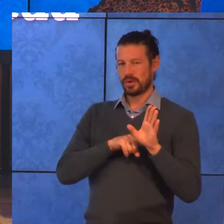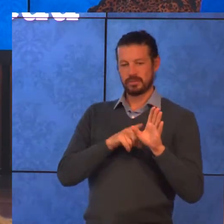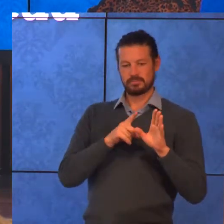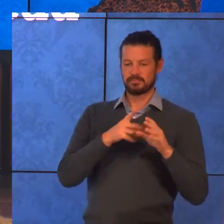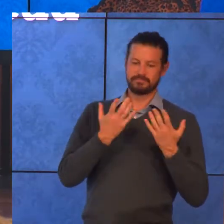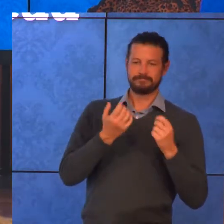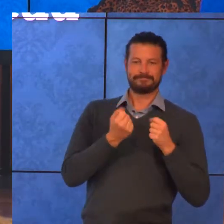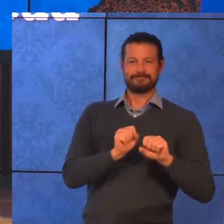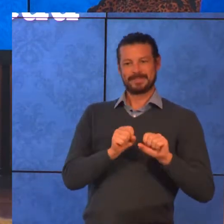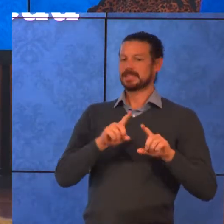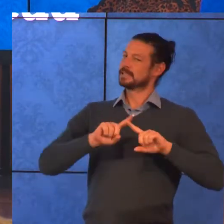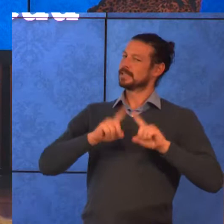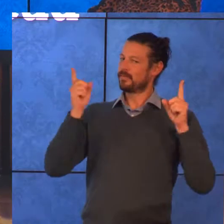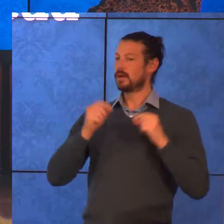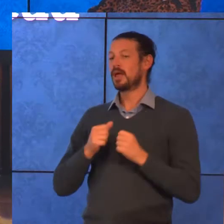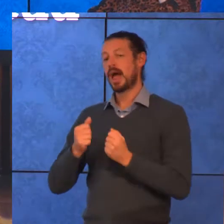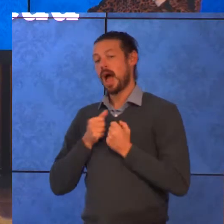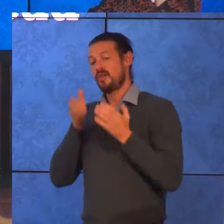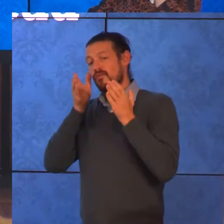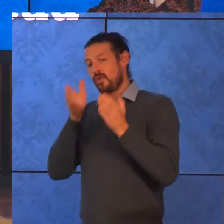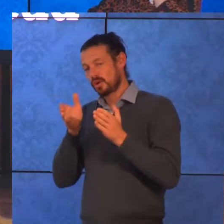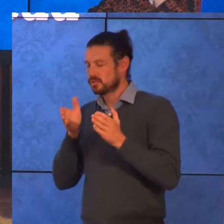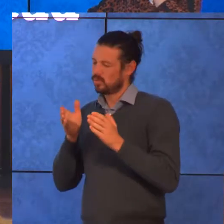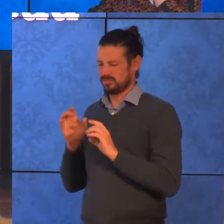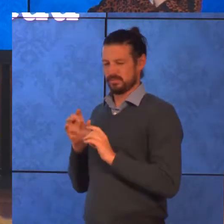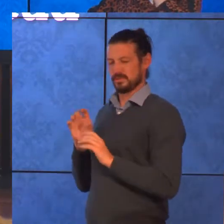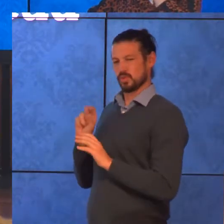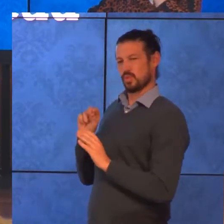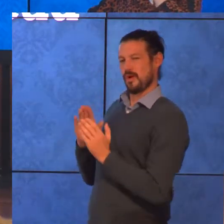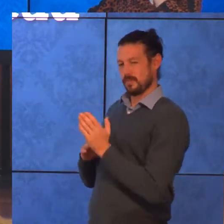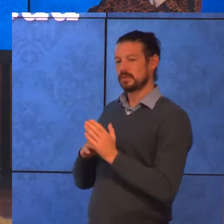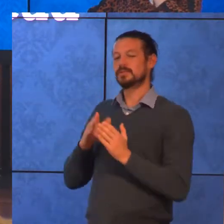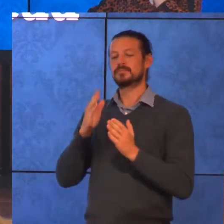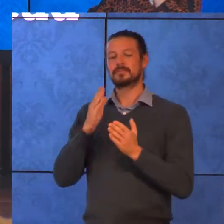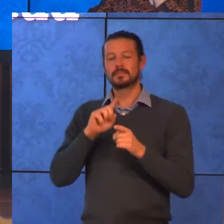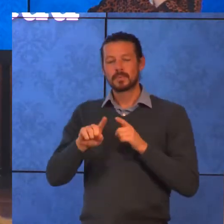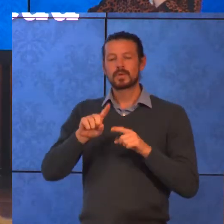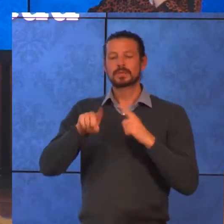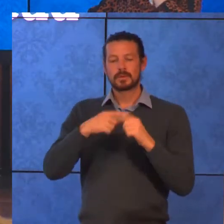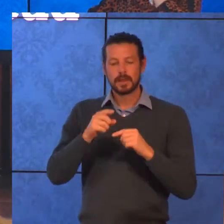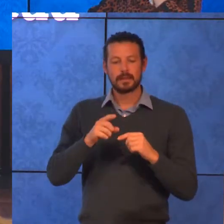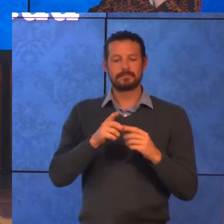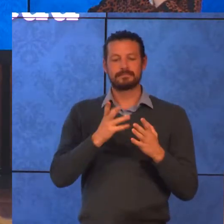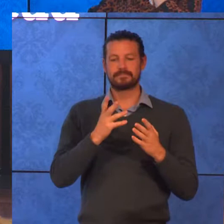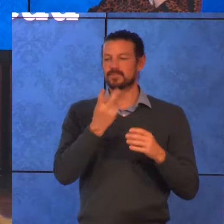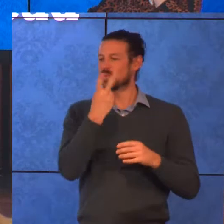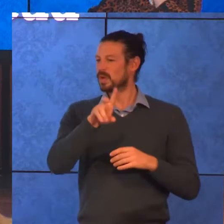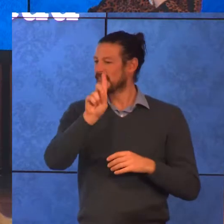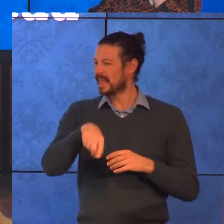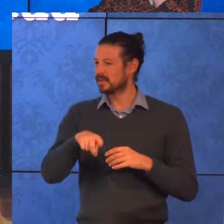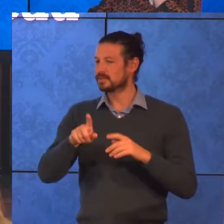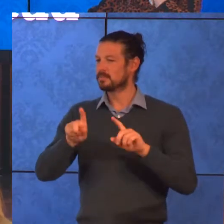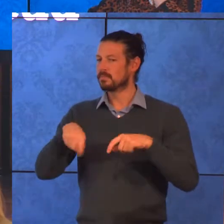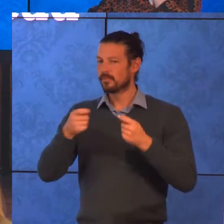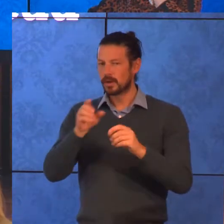happened. Our focus, as I said earlier, in the first 12 months was migrating the 20,000